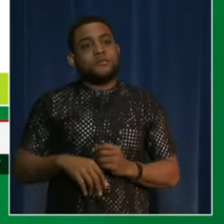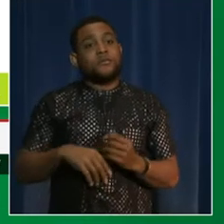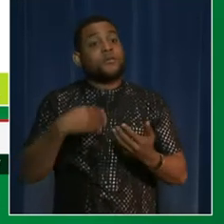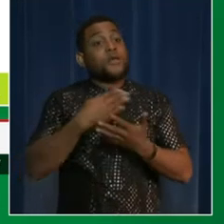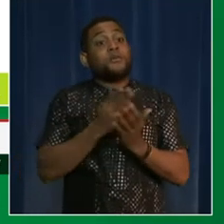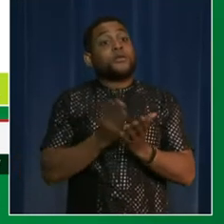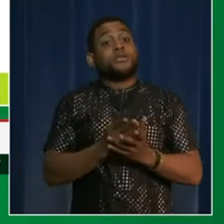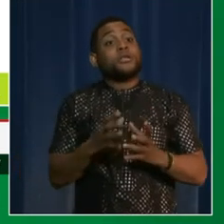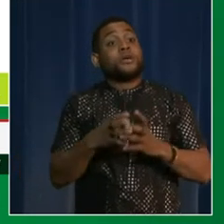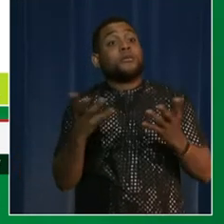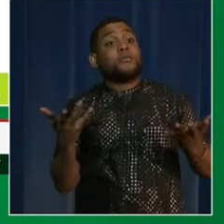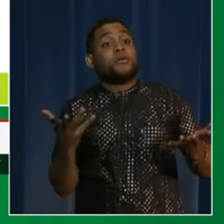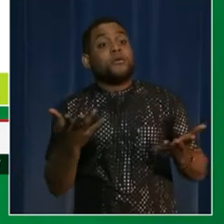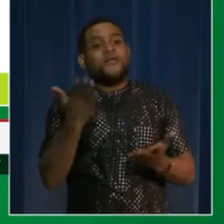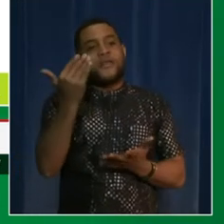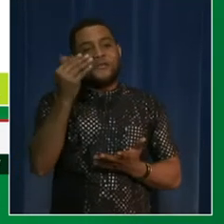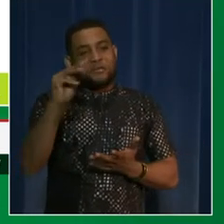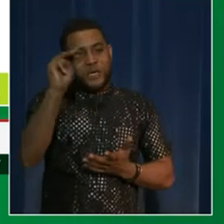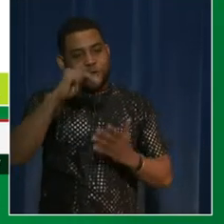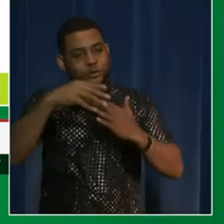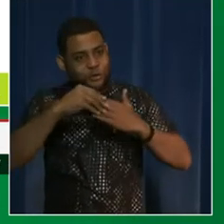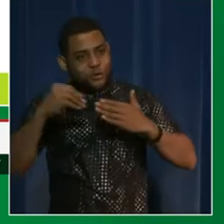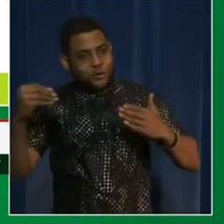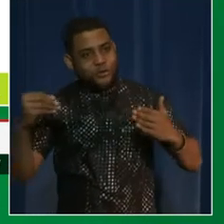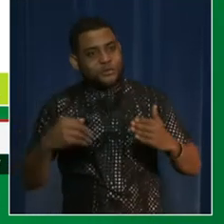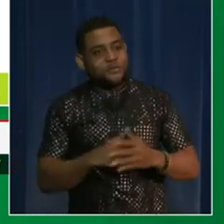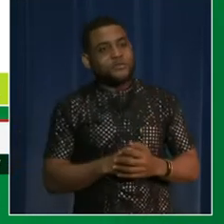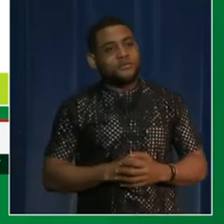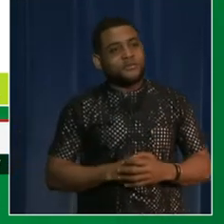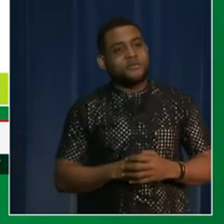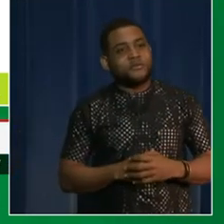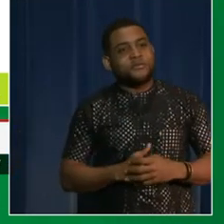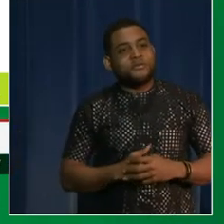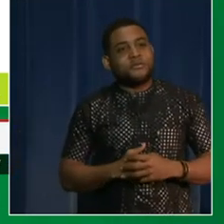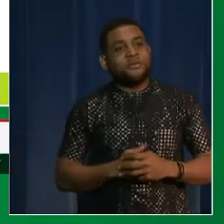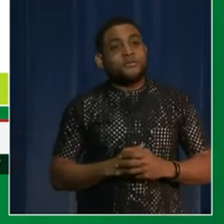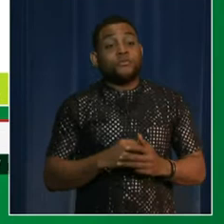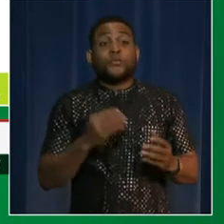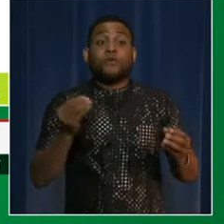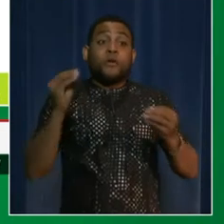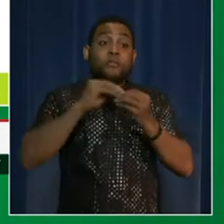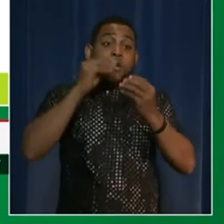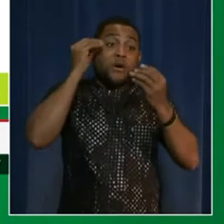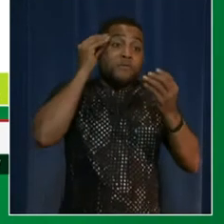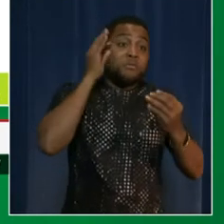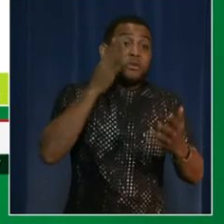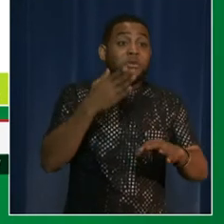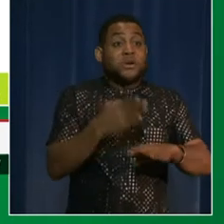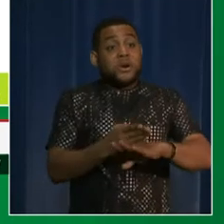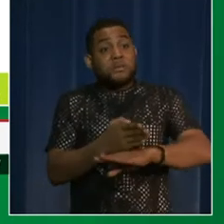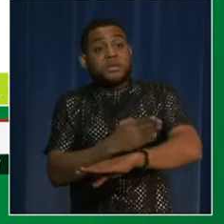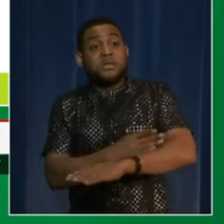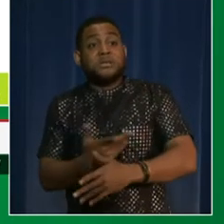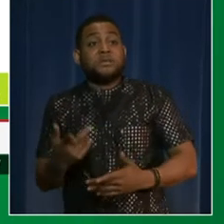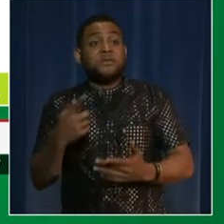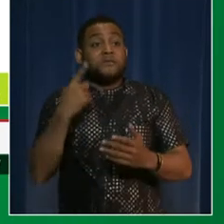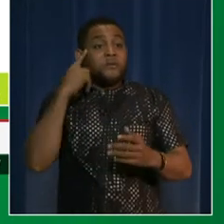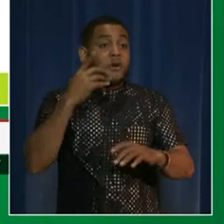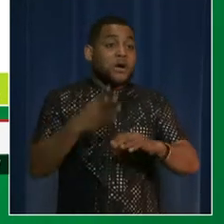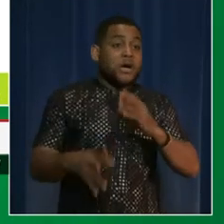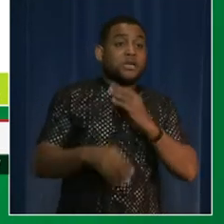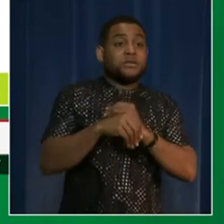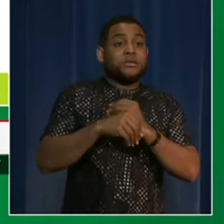$15 million for this project. For more additional information and additional projects, please visit DGS